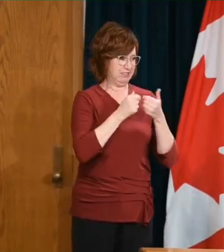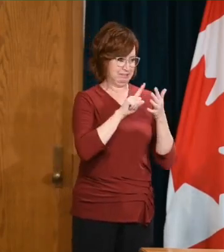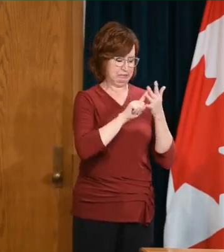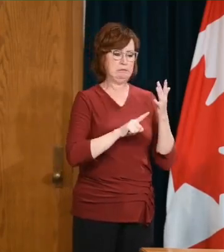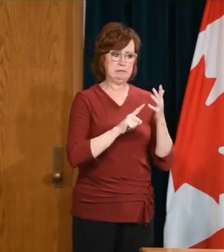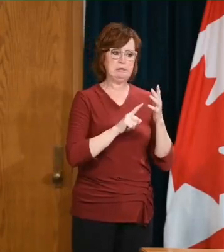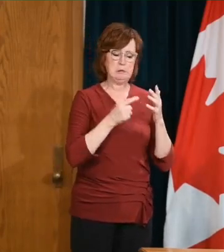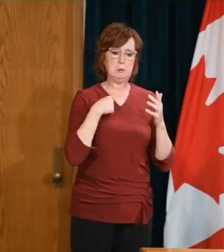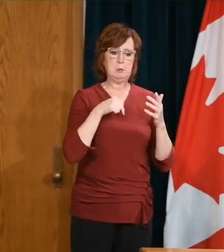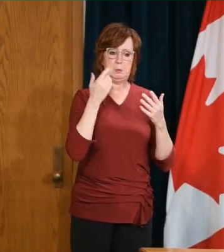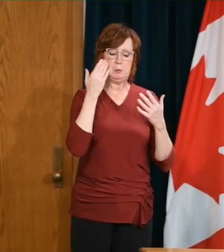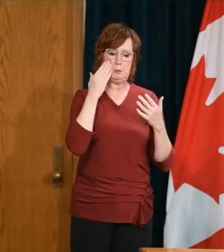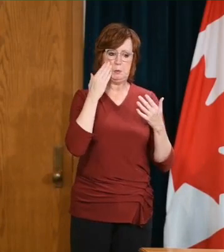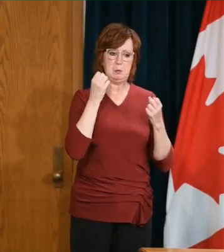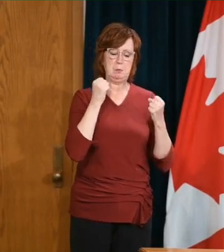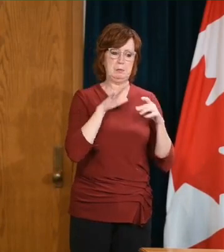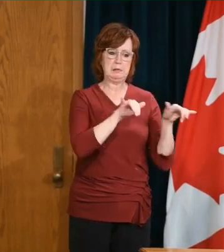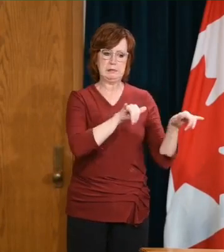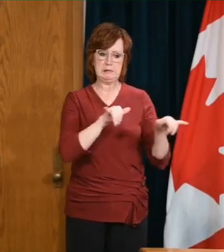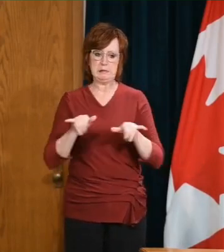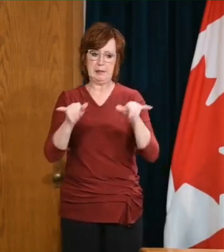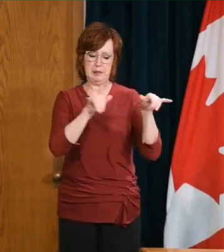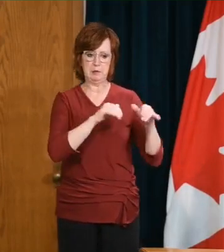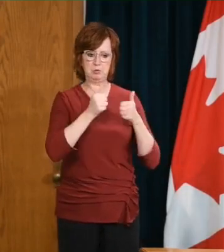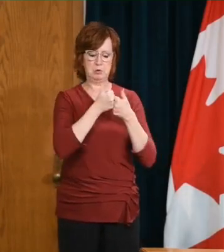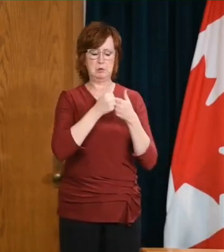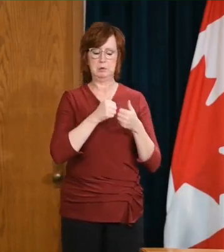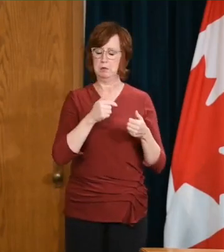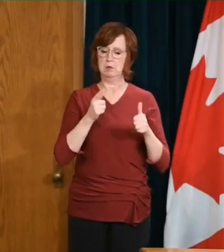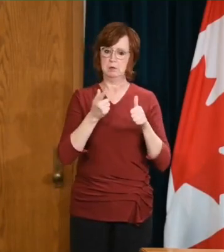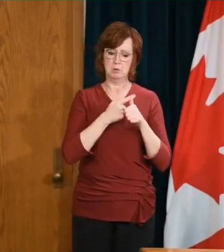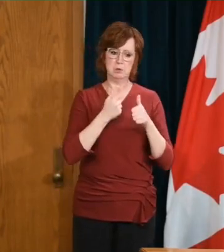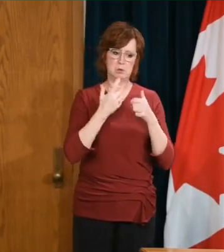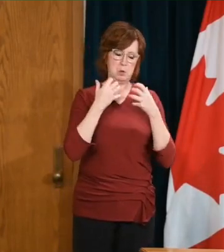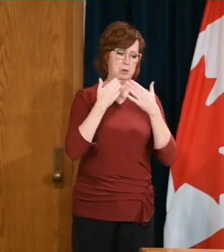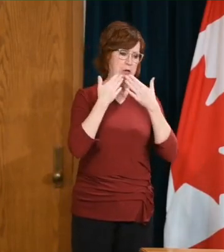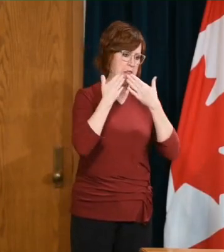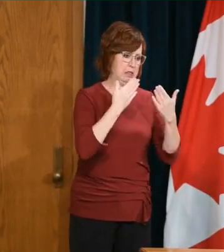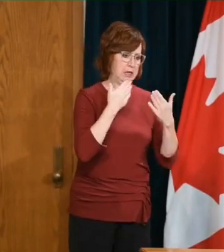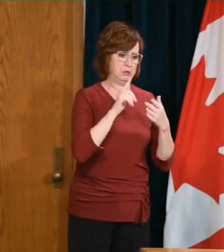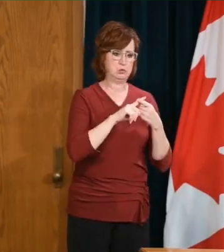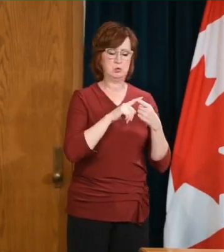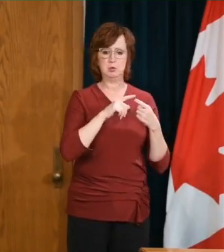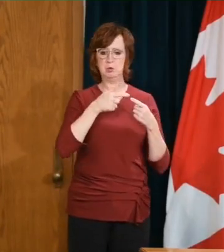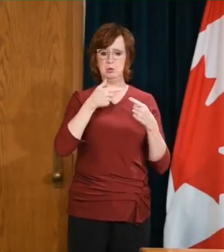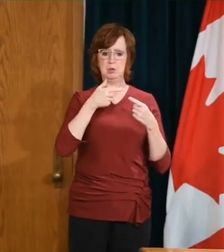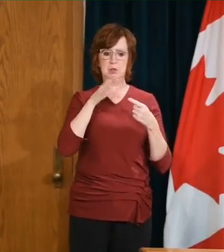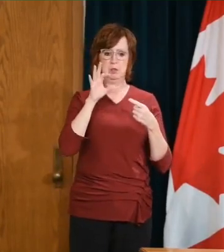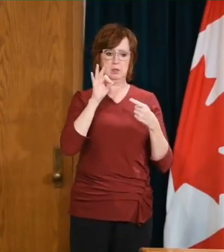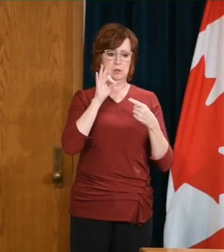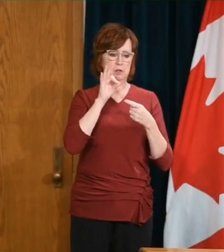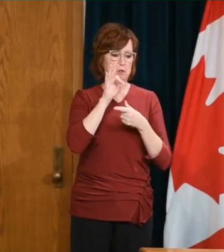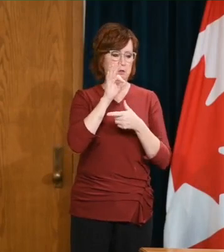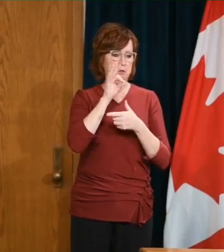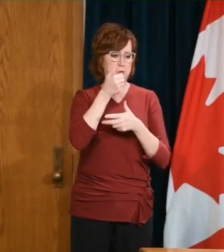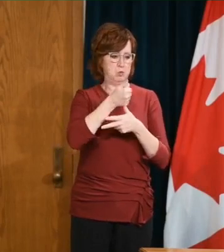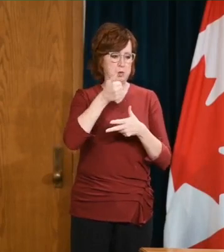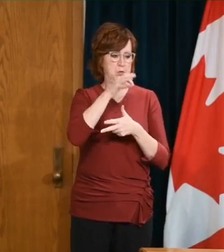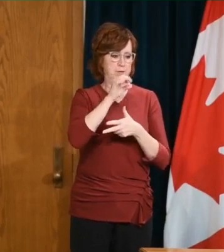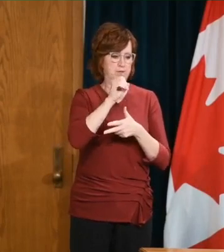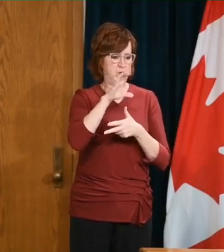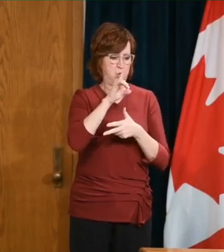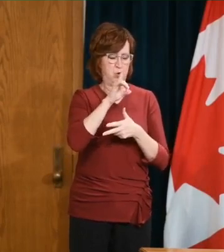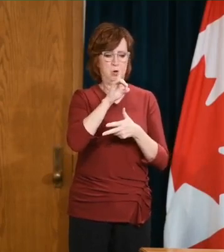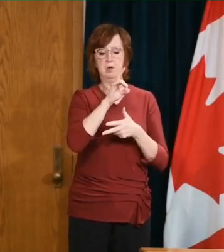like to take a moment to recognize the leadership of my provincial counterparts. Premiers Horgan, Premier Ford, and Premier Legault have